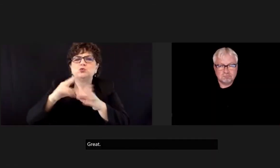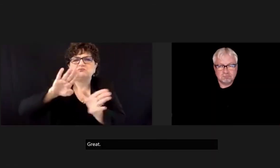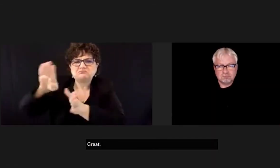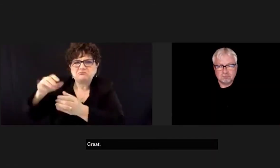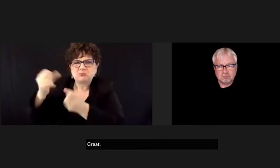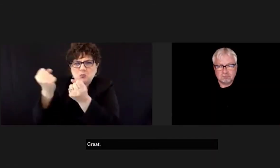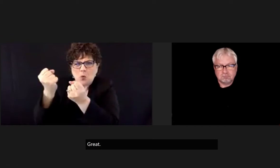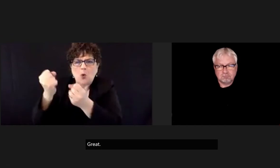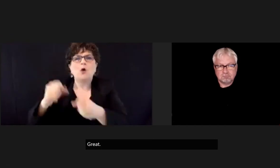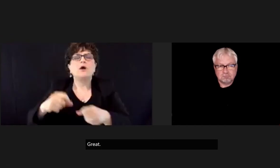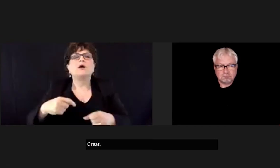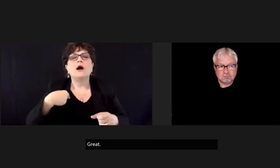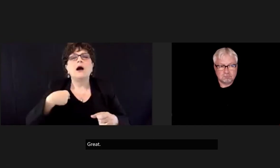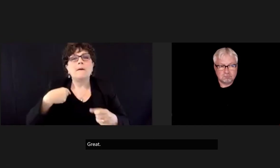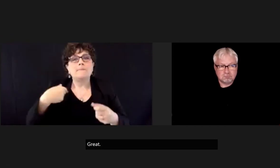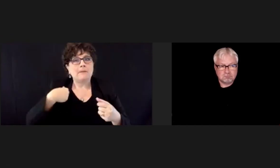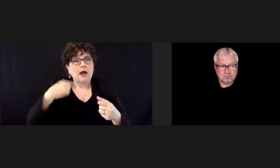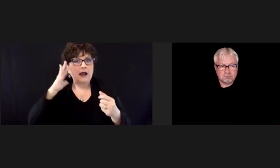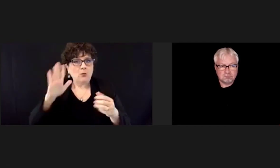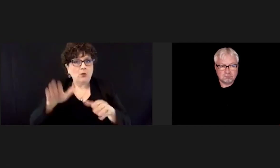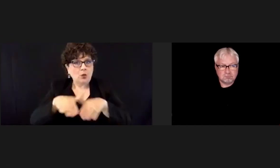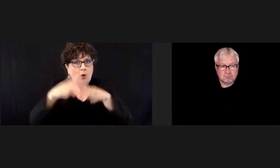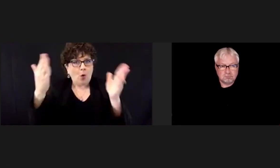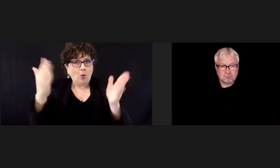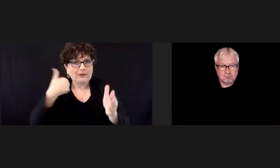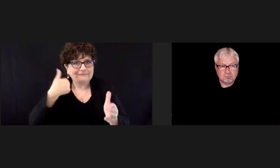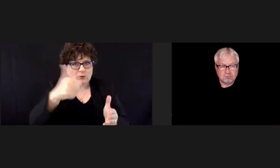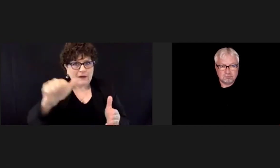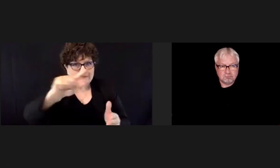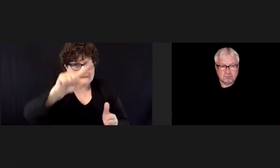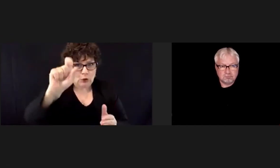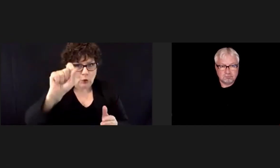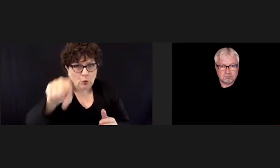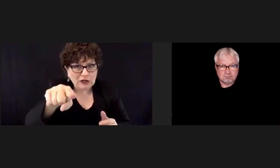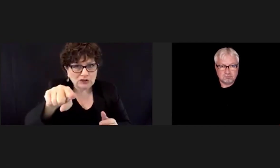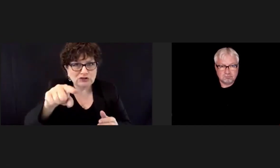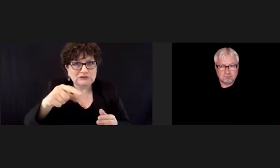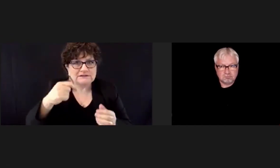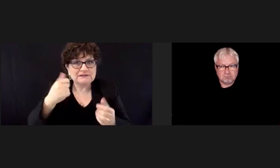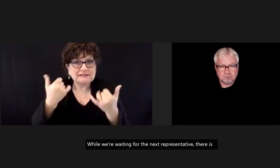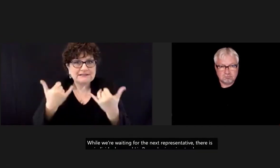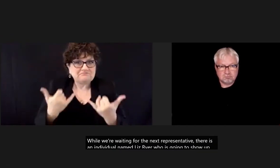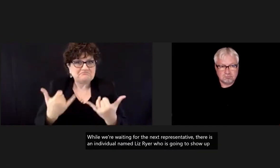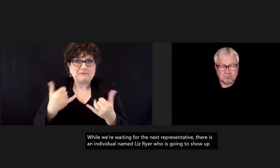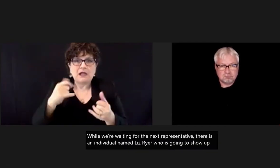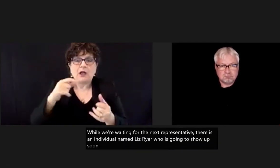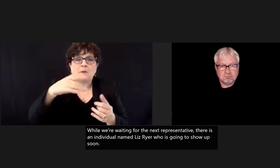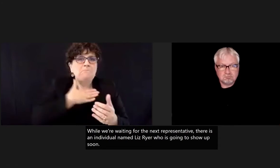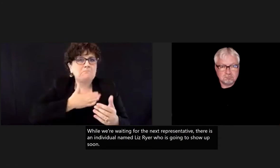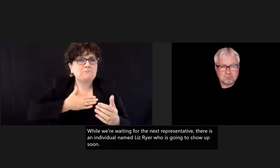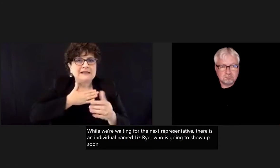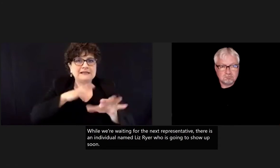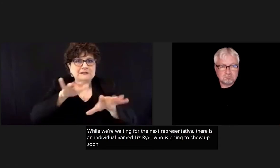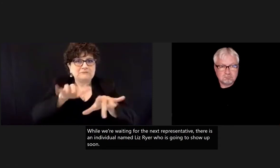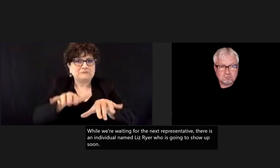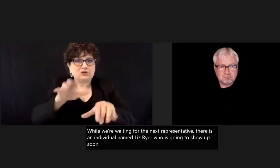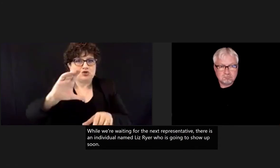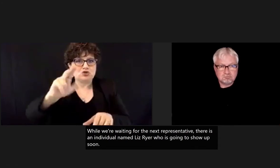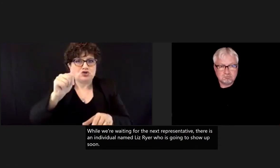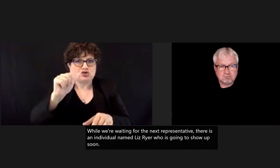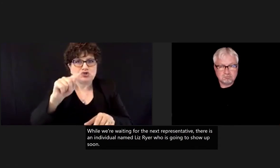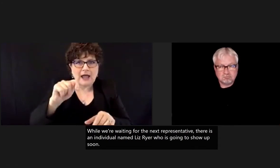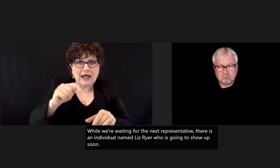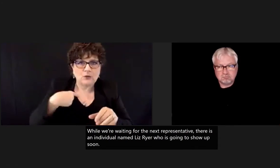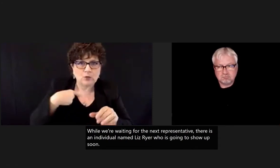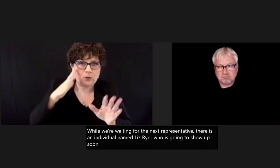Reyer who's going to show up soon. However, right now, I just want to open it up for questions. If there